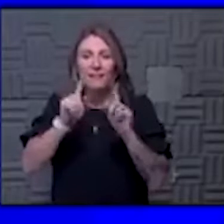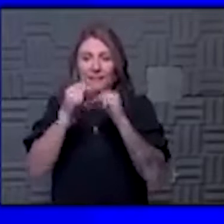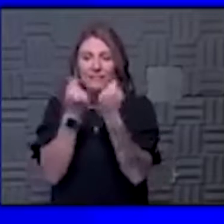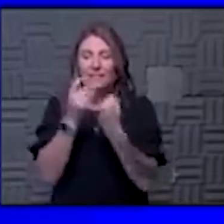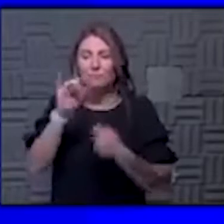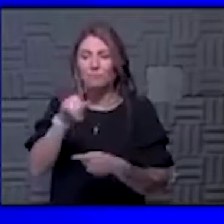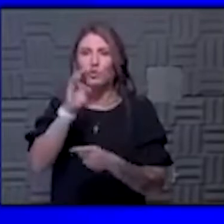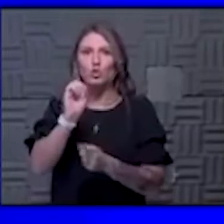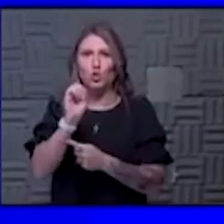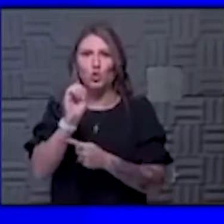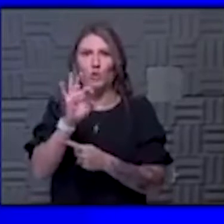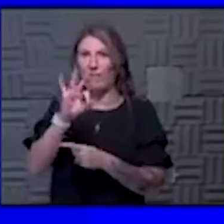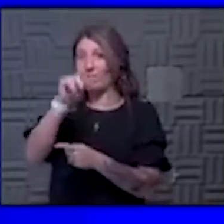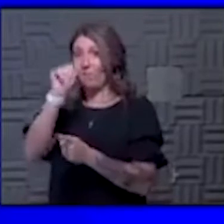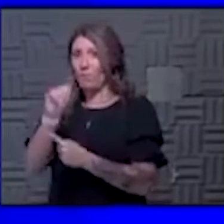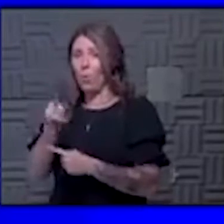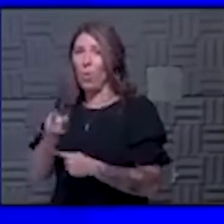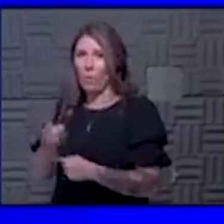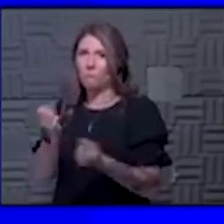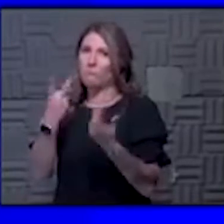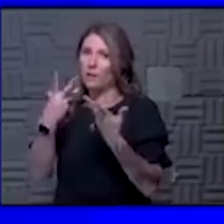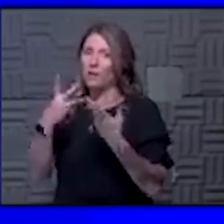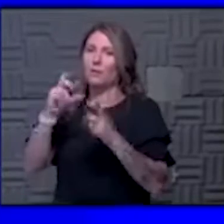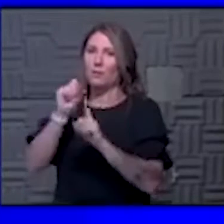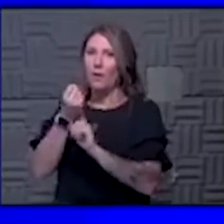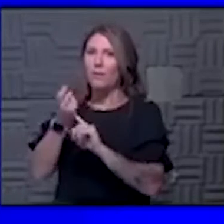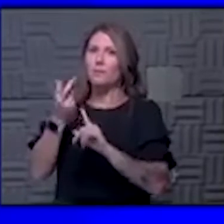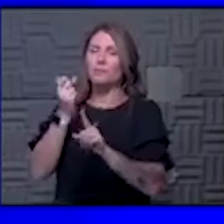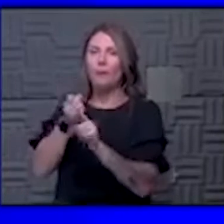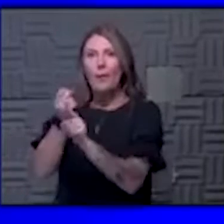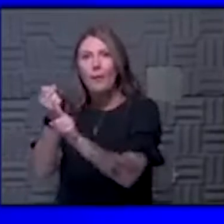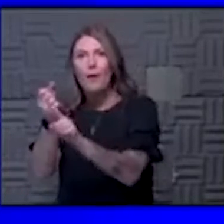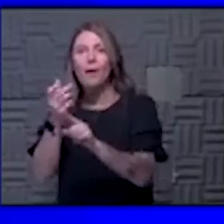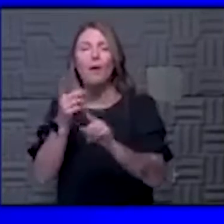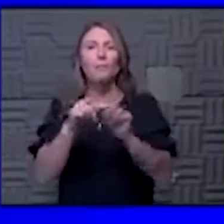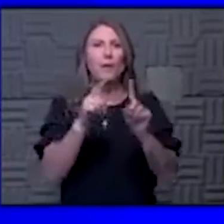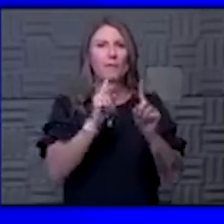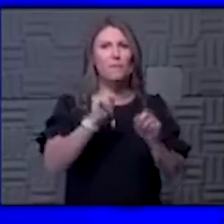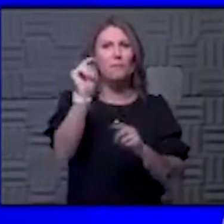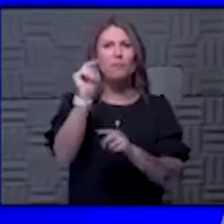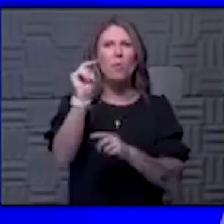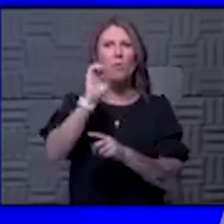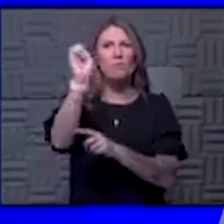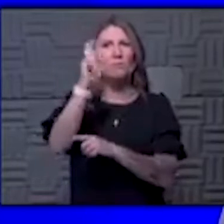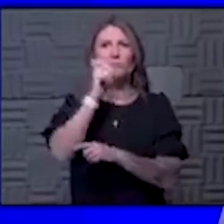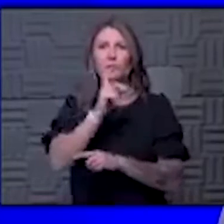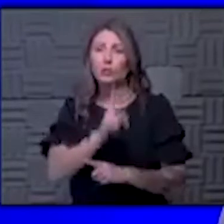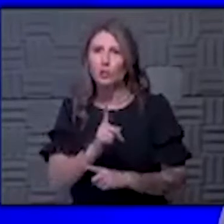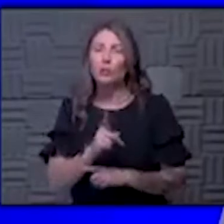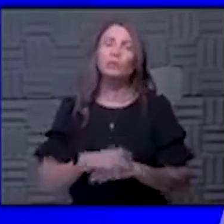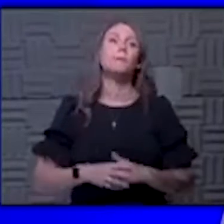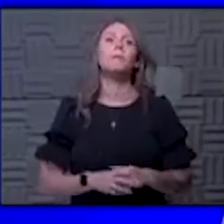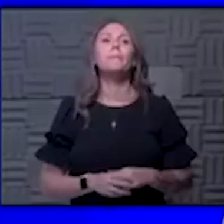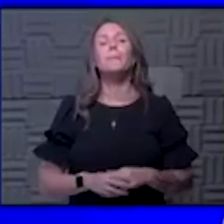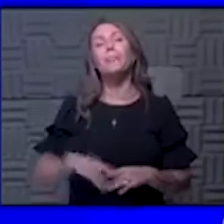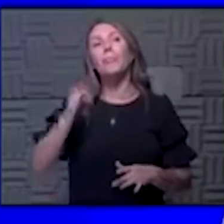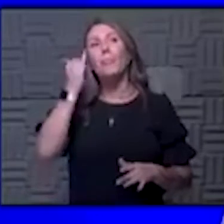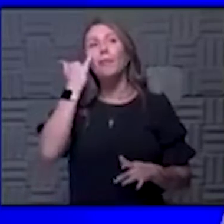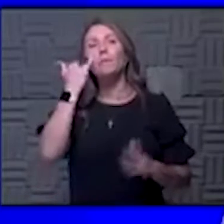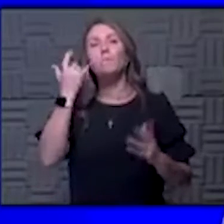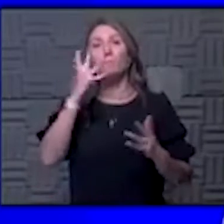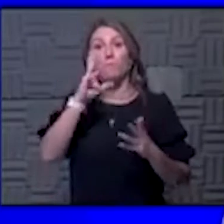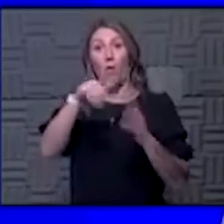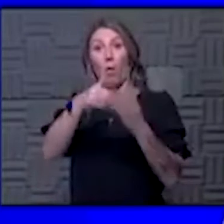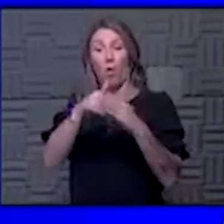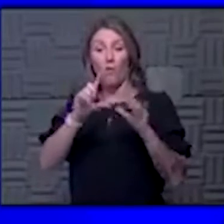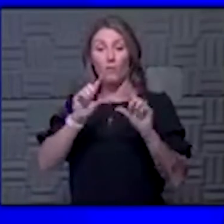of cases, but I'm not aware of the other cases in the Northeast. But you have to also think that if all of